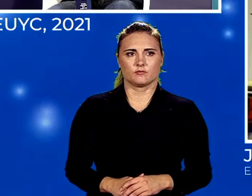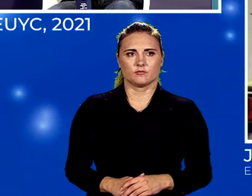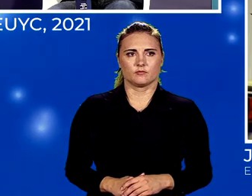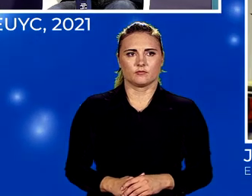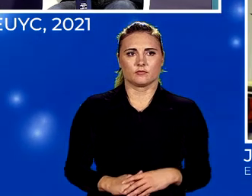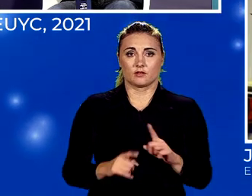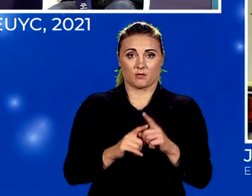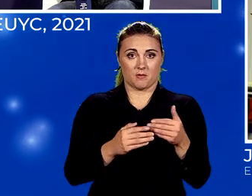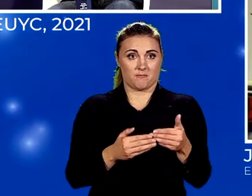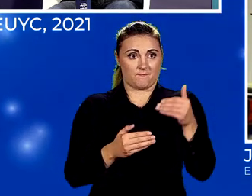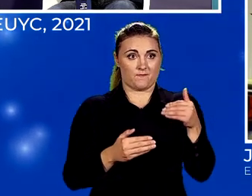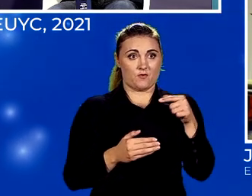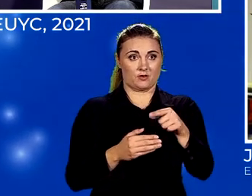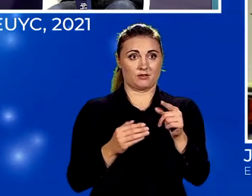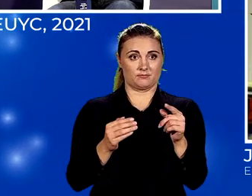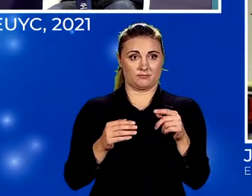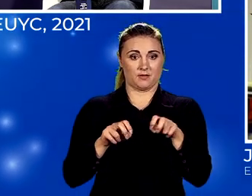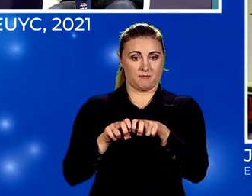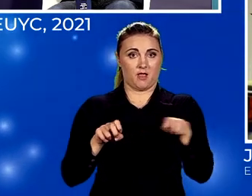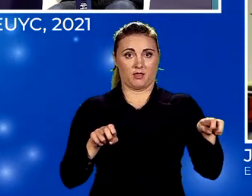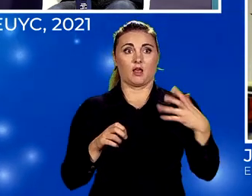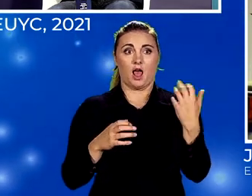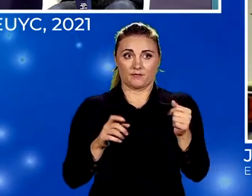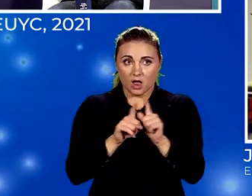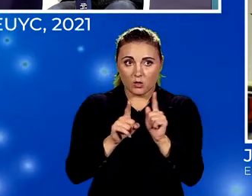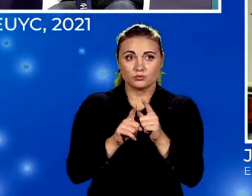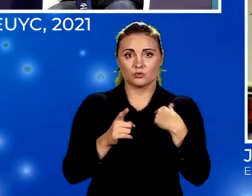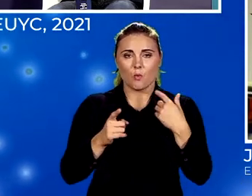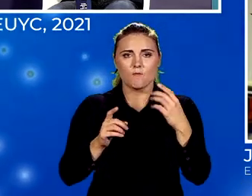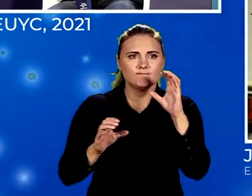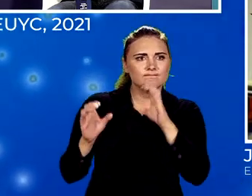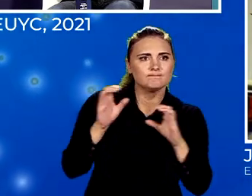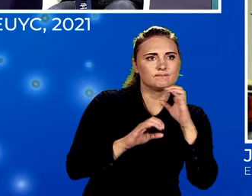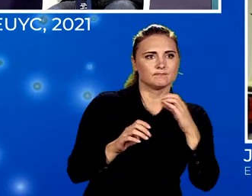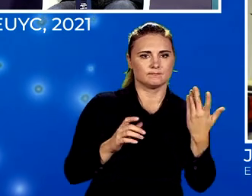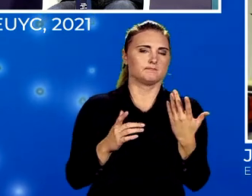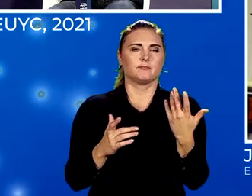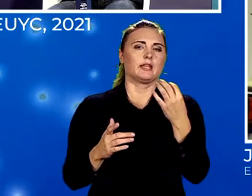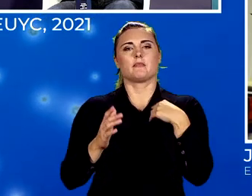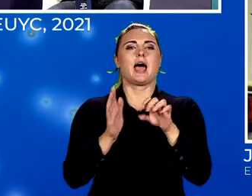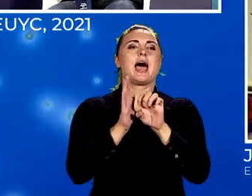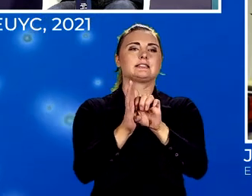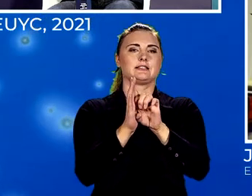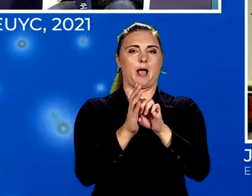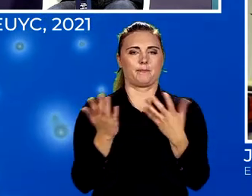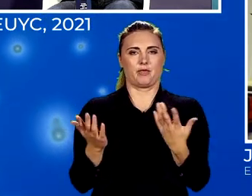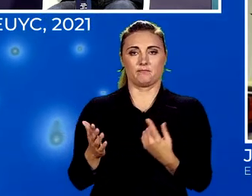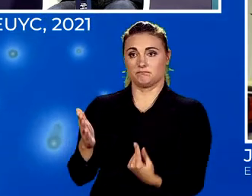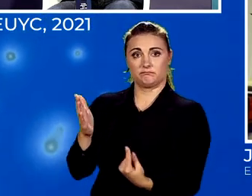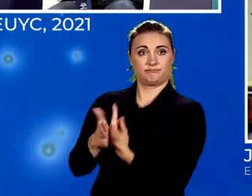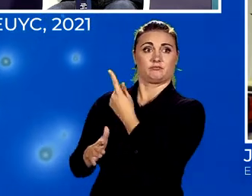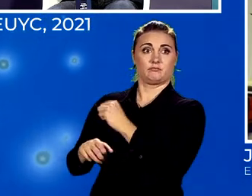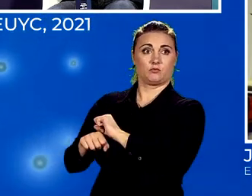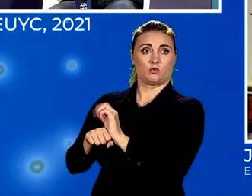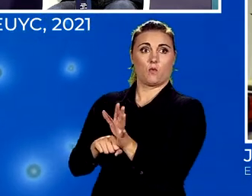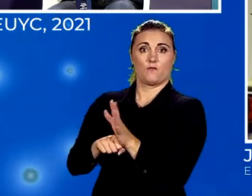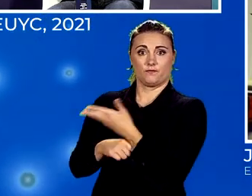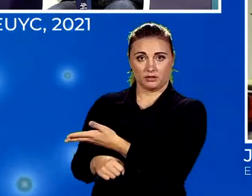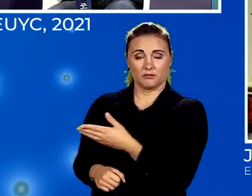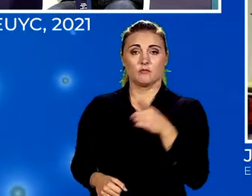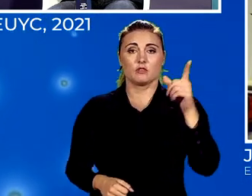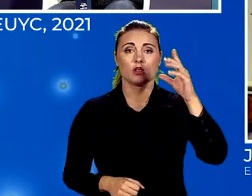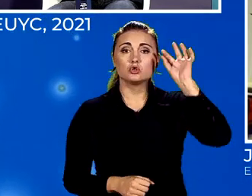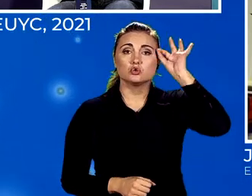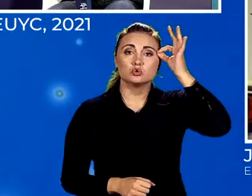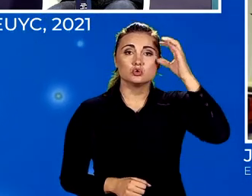tools and mechanisms. And concretely, in time of pandemic, European Commission made